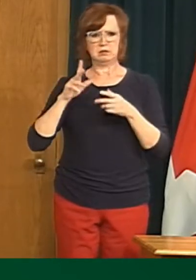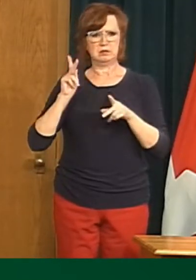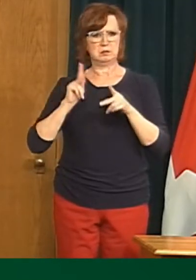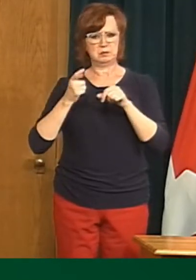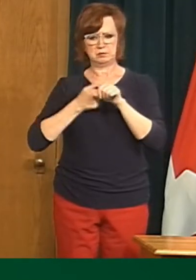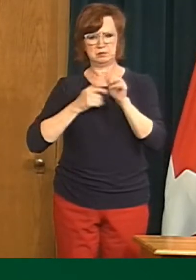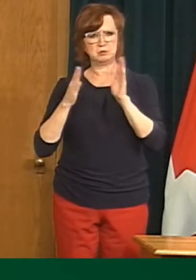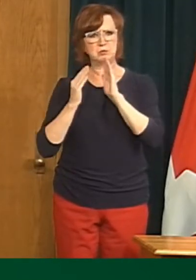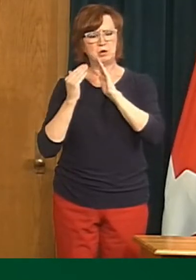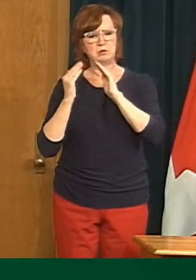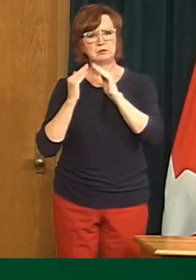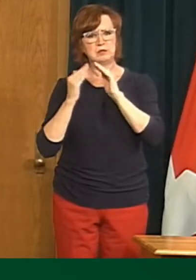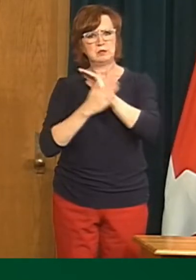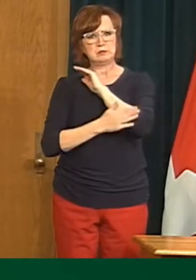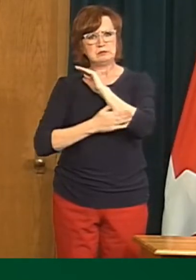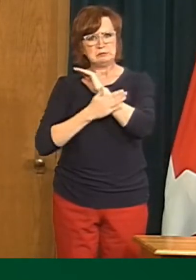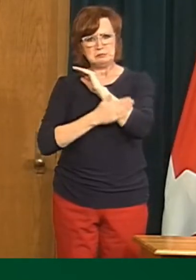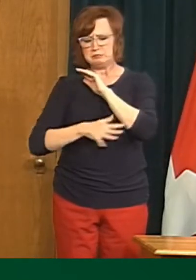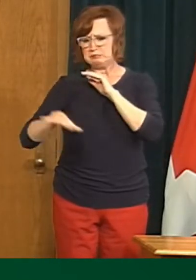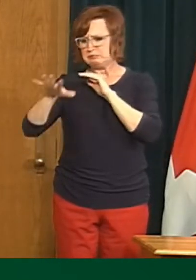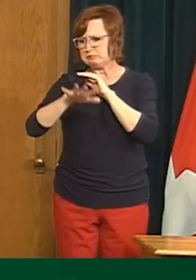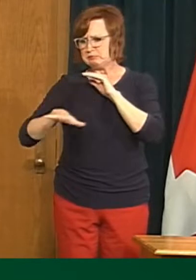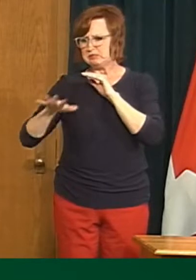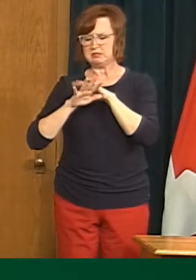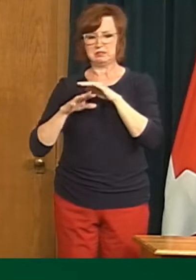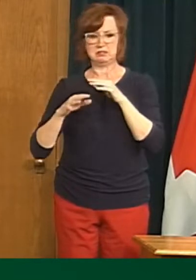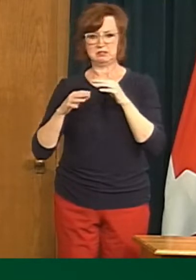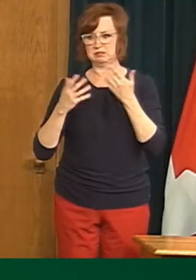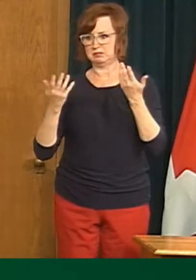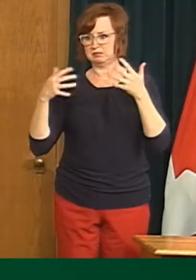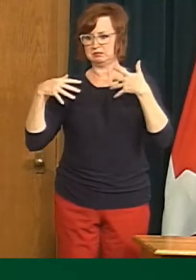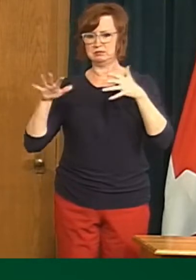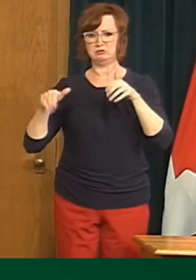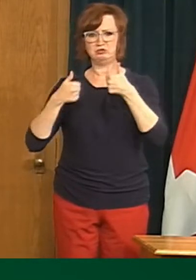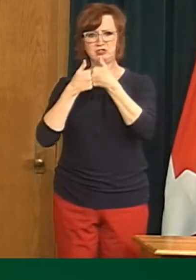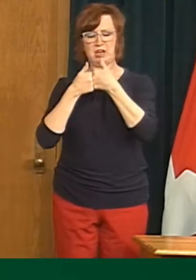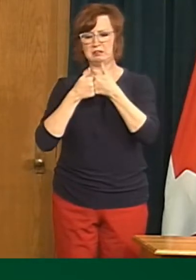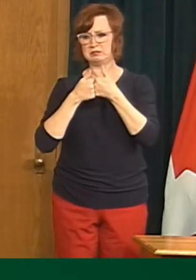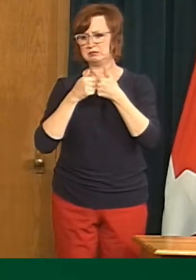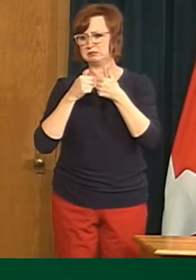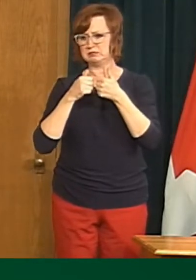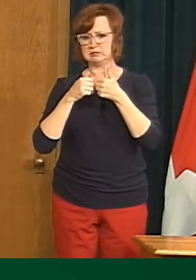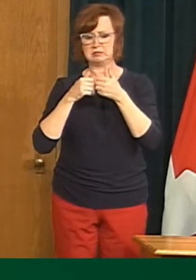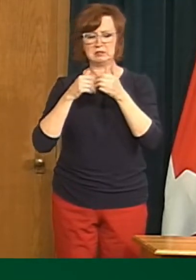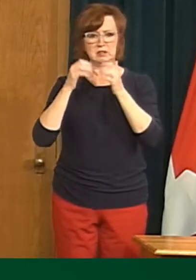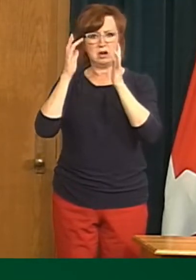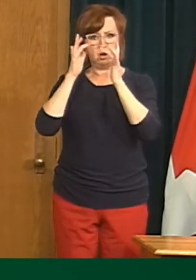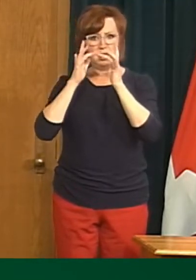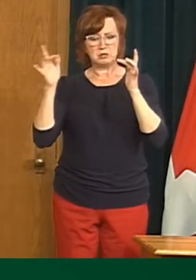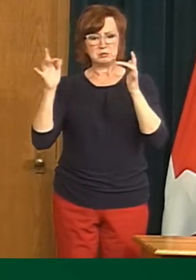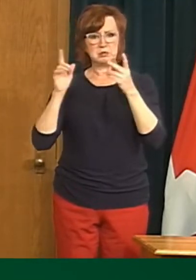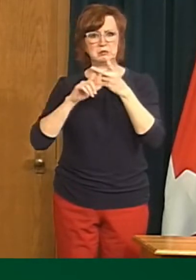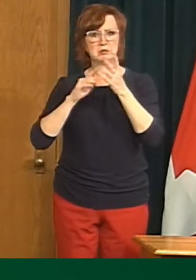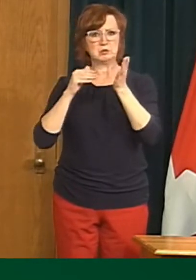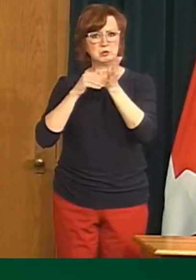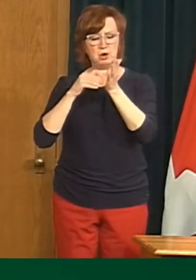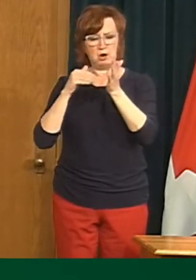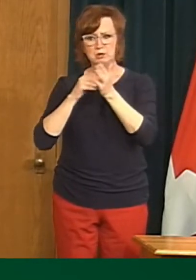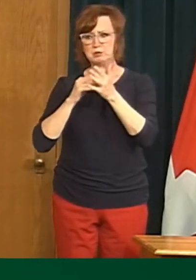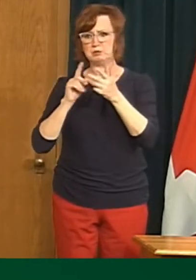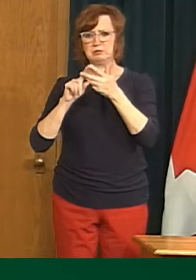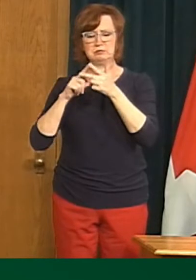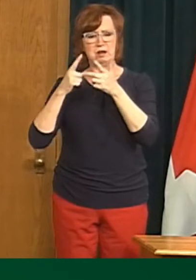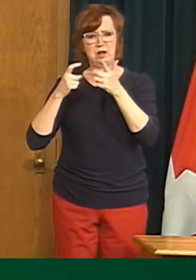in rural Saskatchewan, and there is community after community that has had challenges with breaks in services, and the concern always is